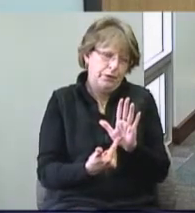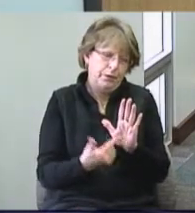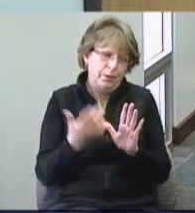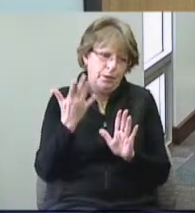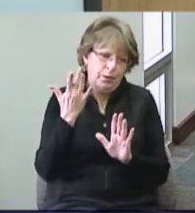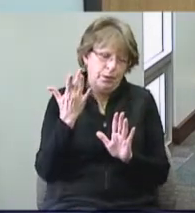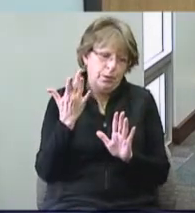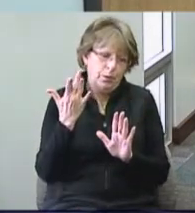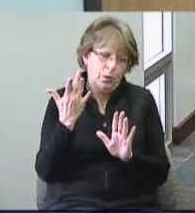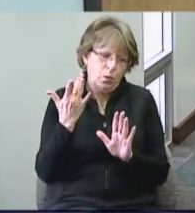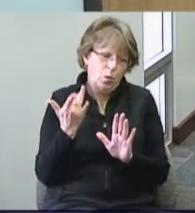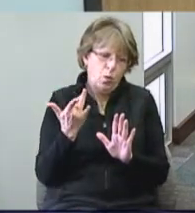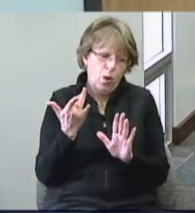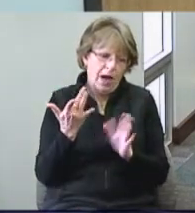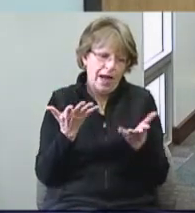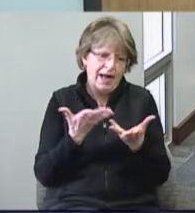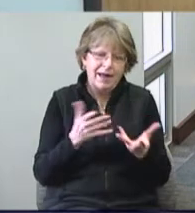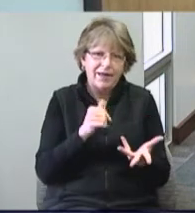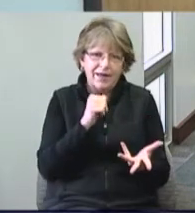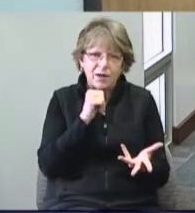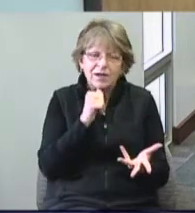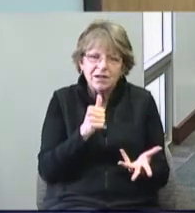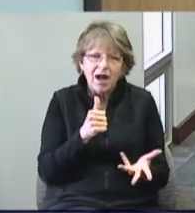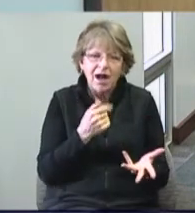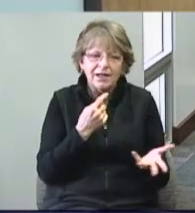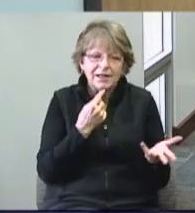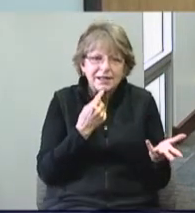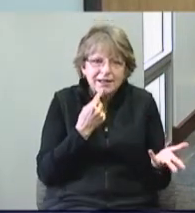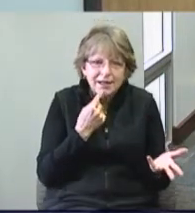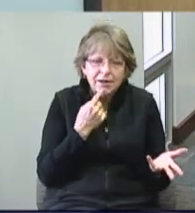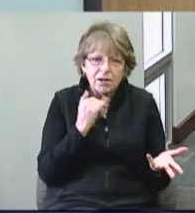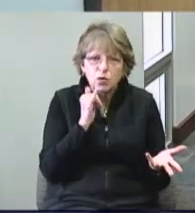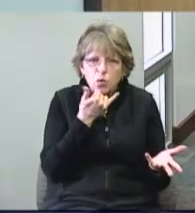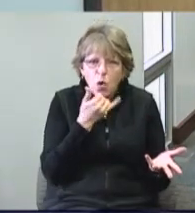why there is not serious misconduct here